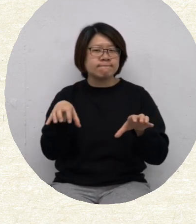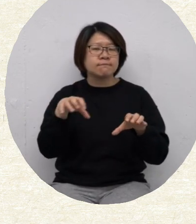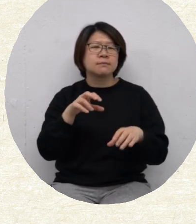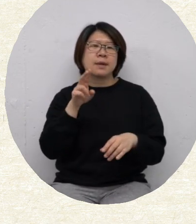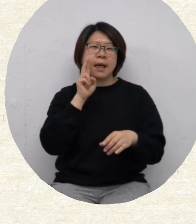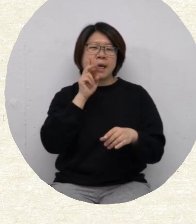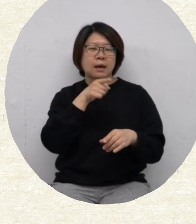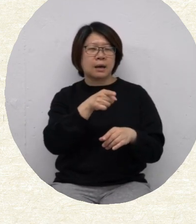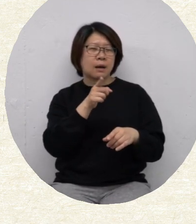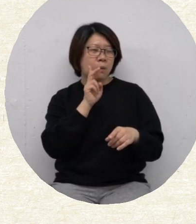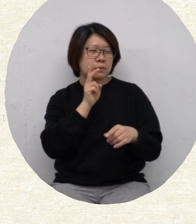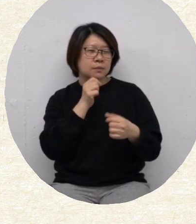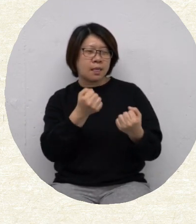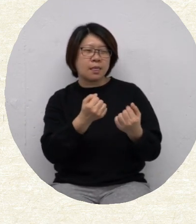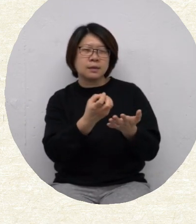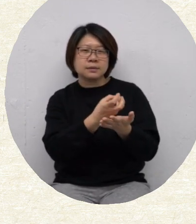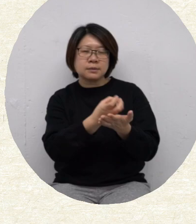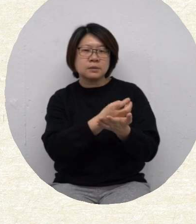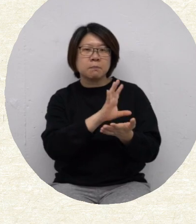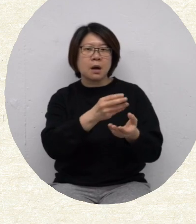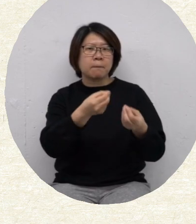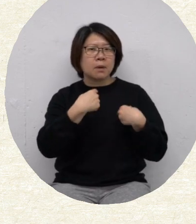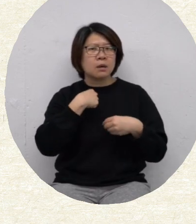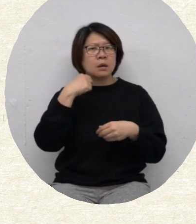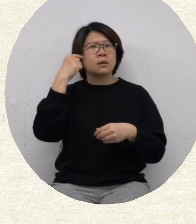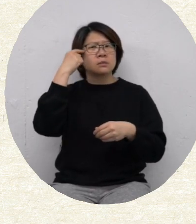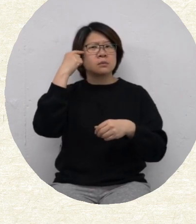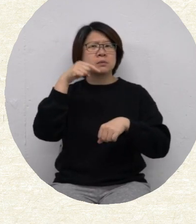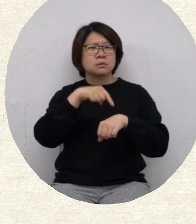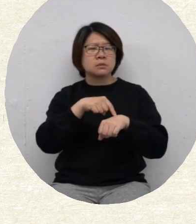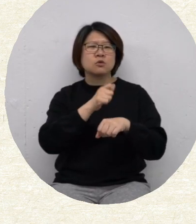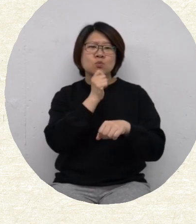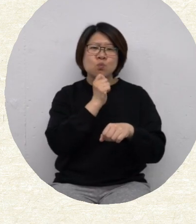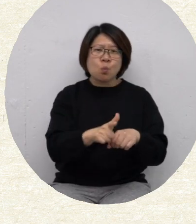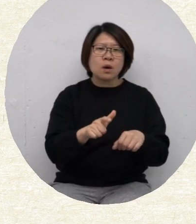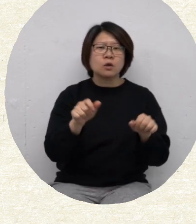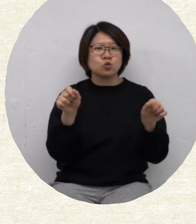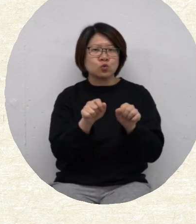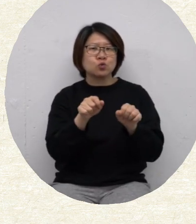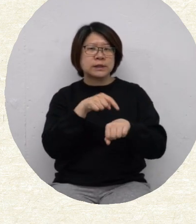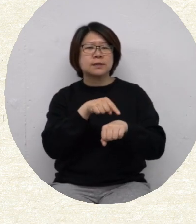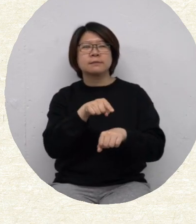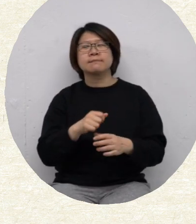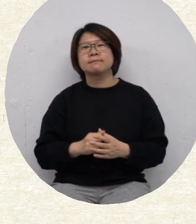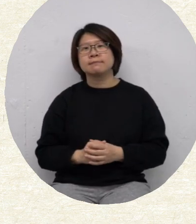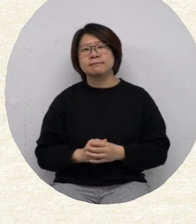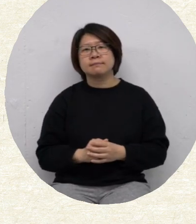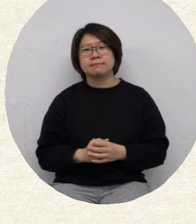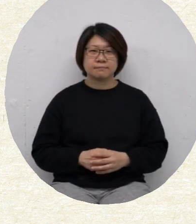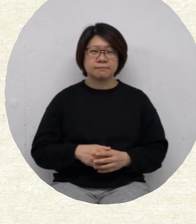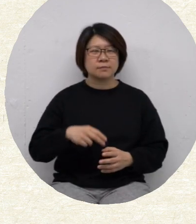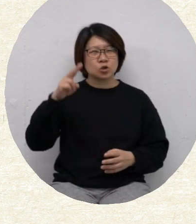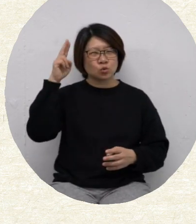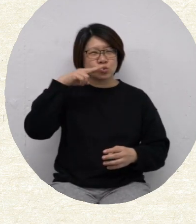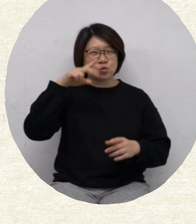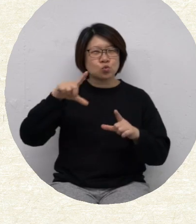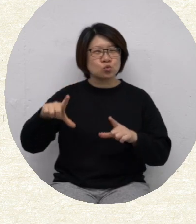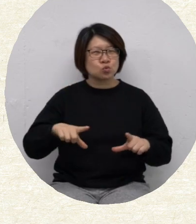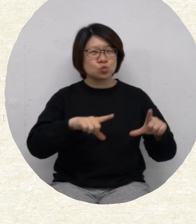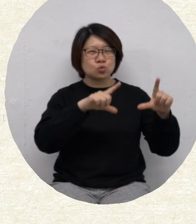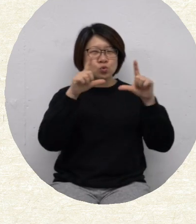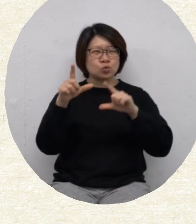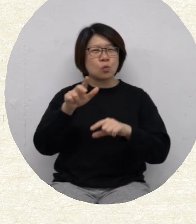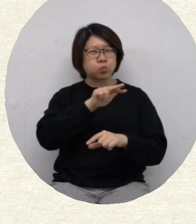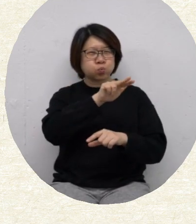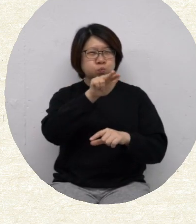image. These small still life vignettes highlight everyday events, spaces, and objects that,